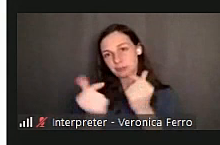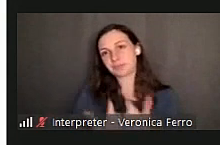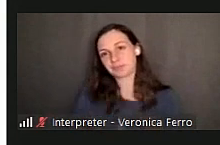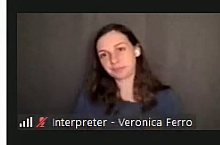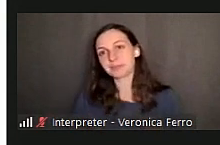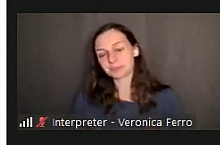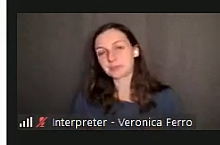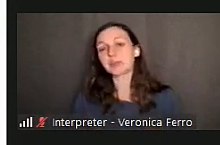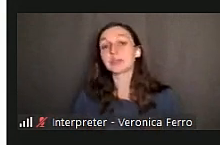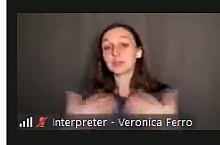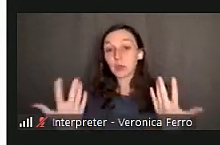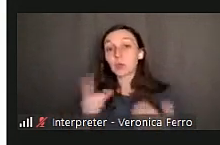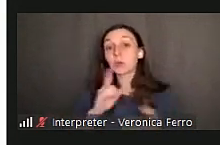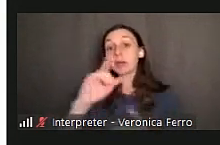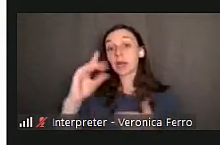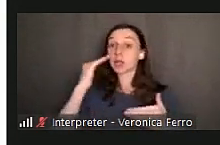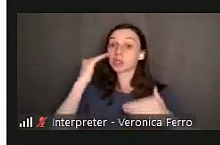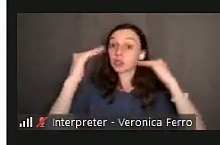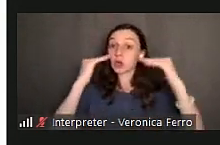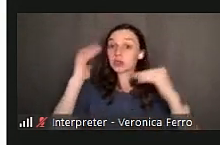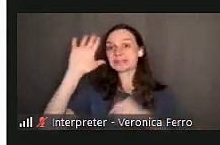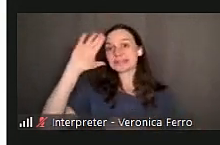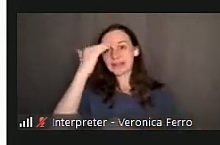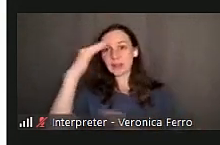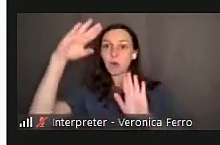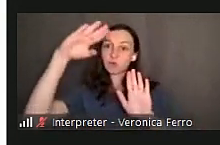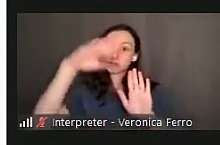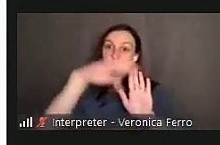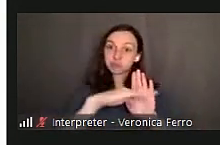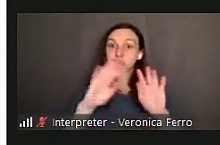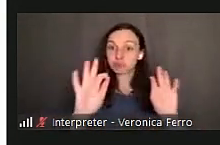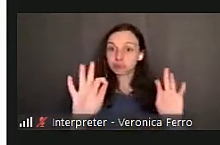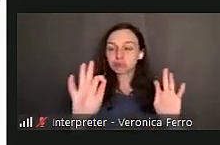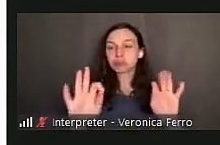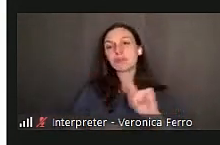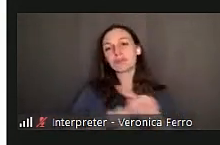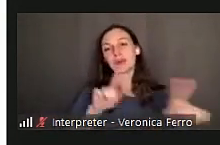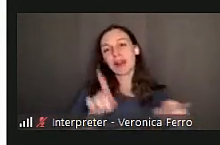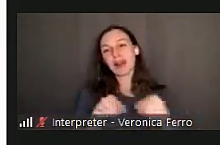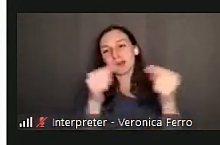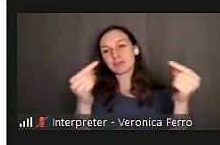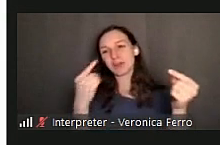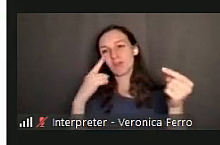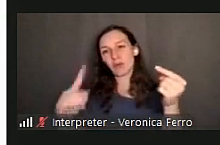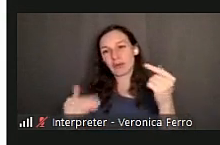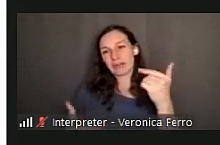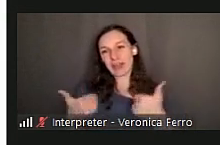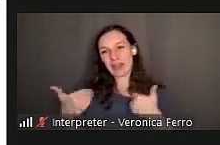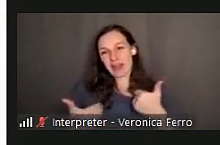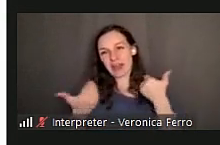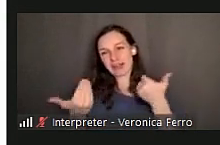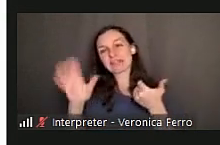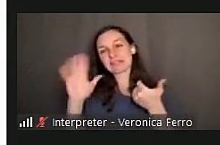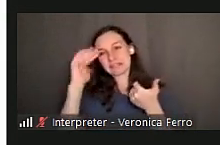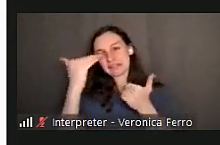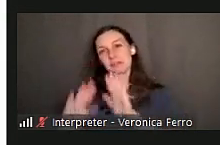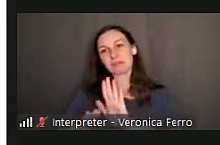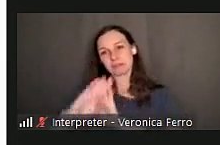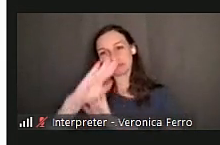our adult population, but the opposite trend, increasing rates in our pediatric age groups right now. Next slide.